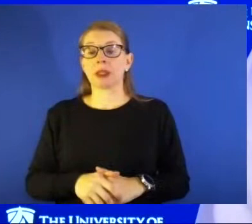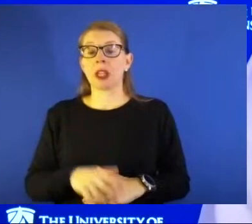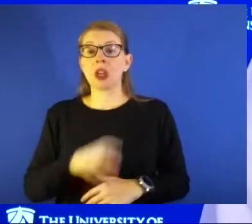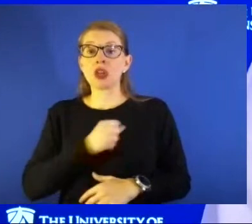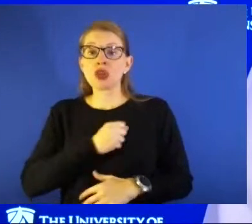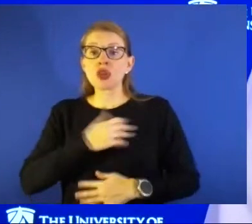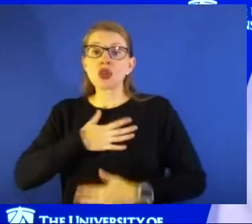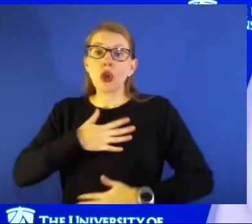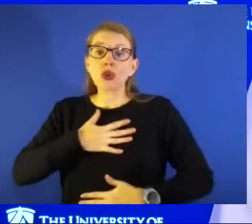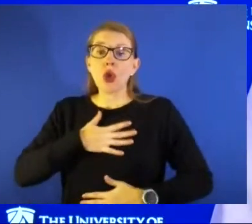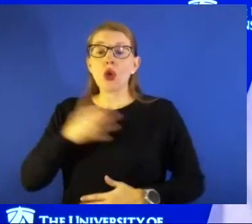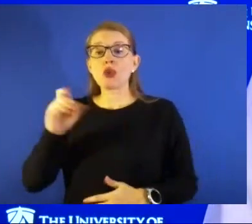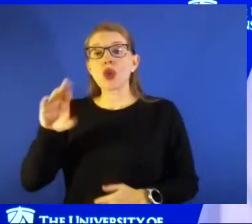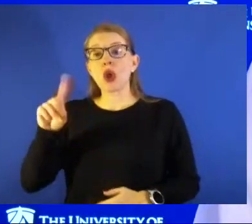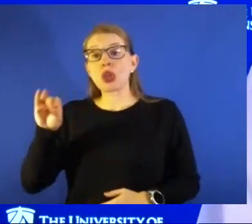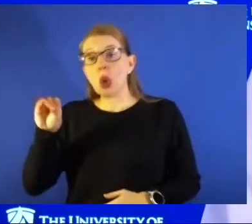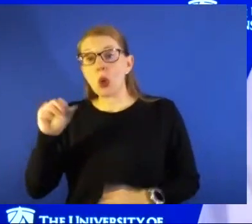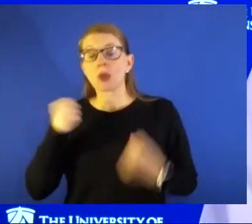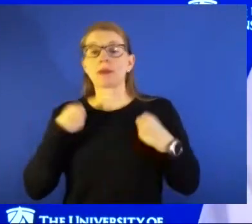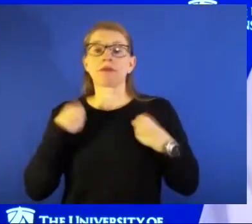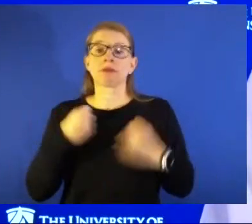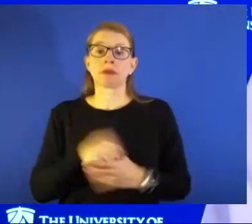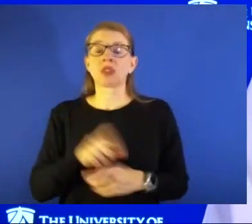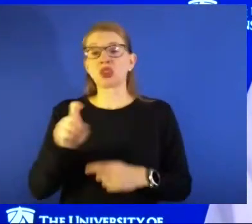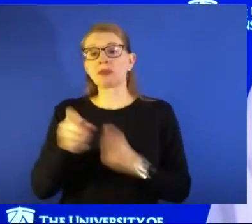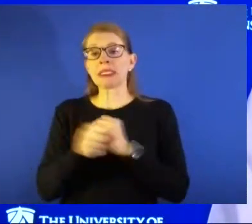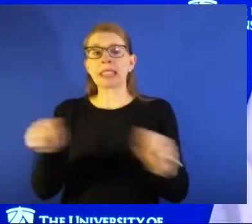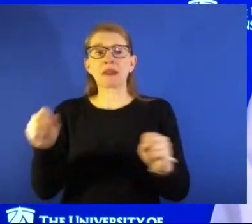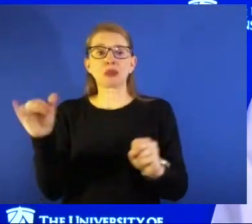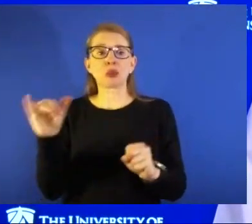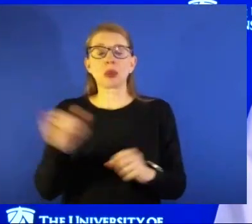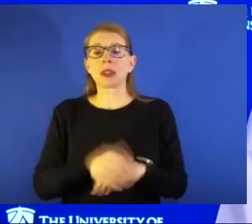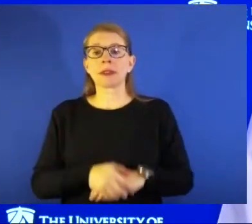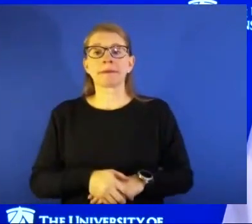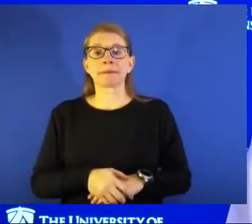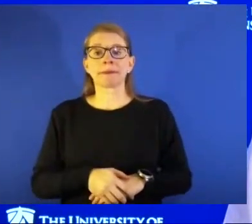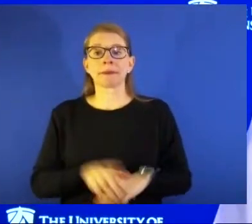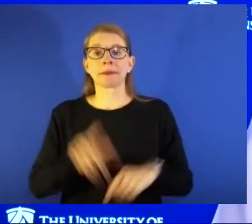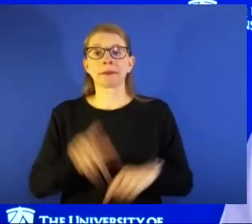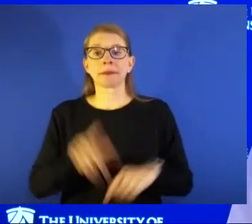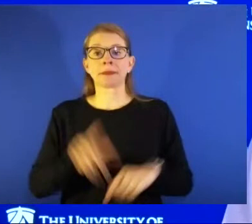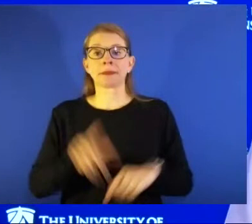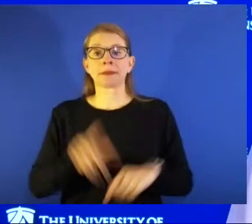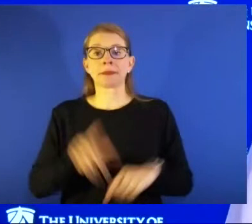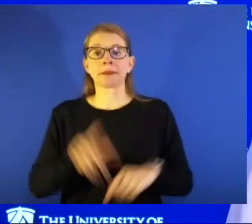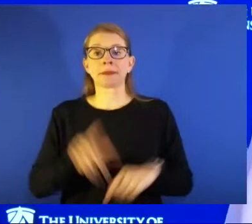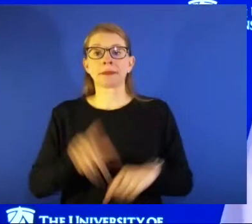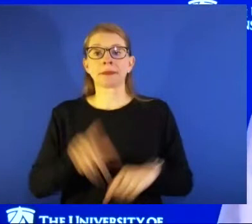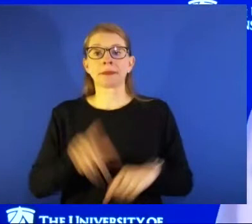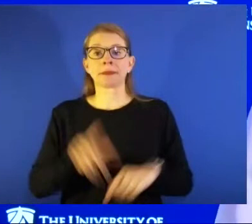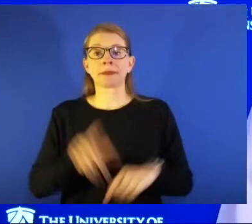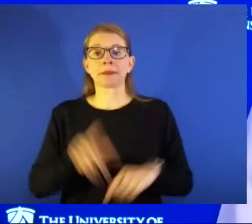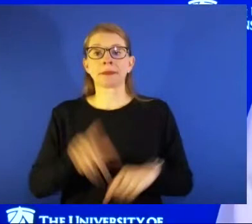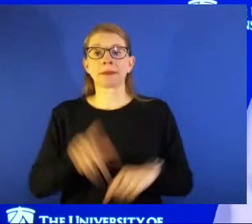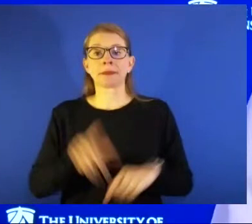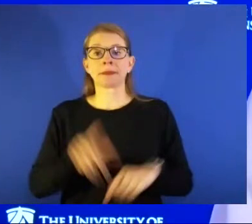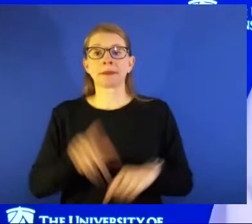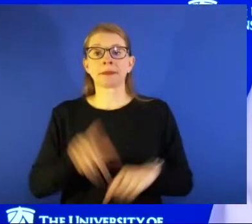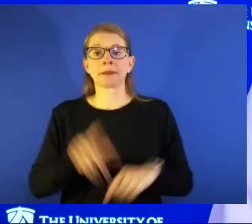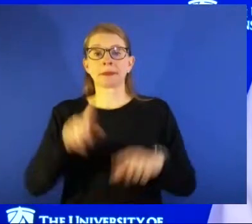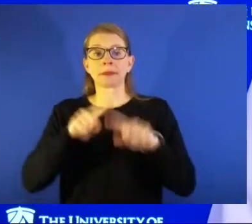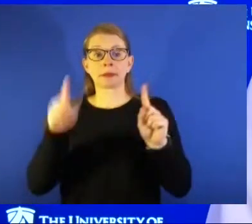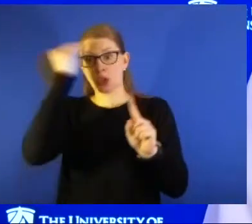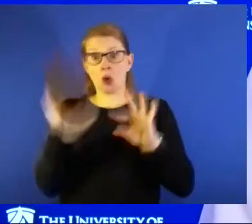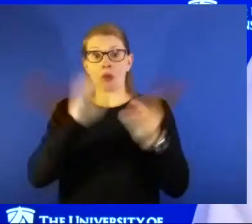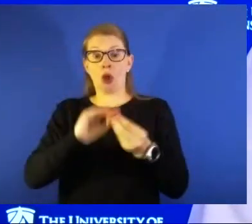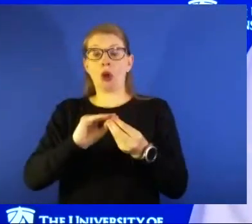that, it should be safe as well. But we also know that overall health and activity is part of that